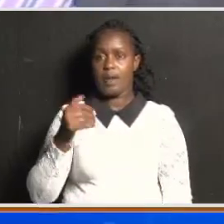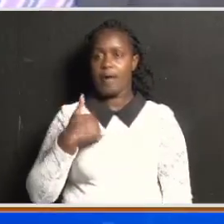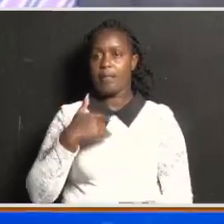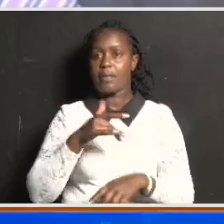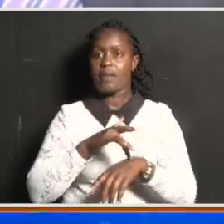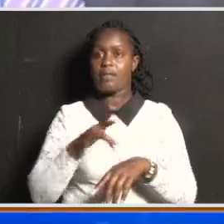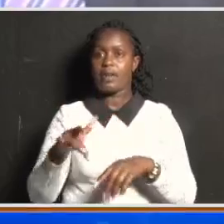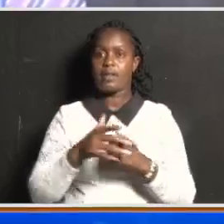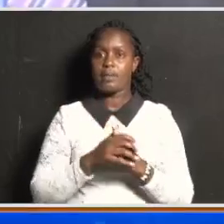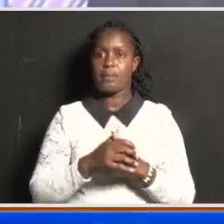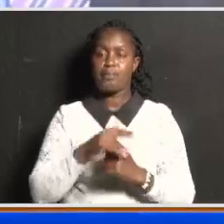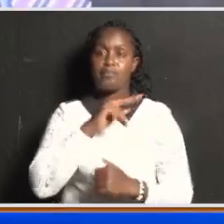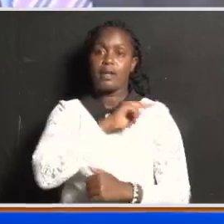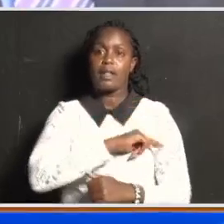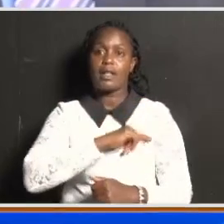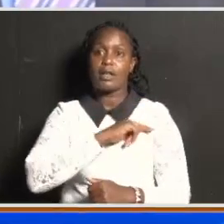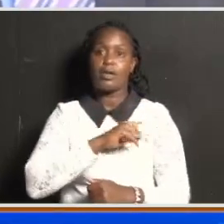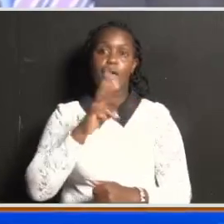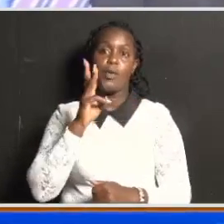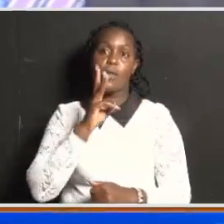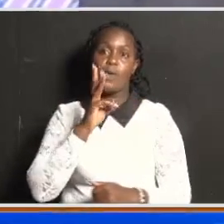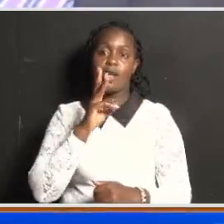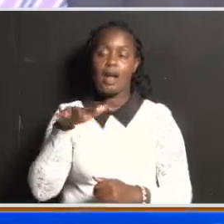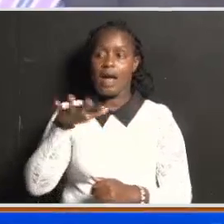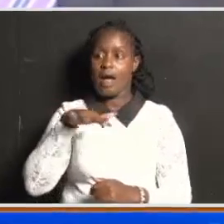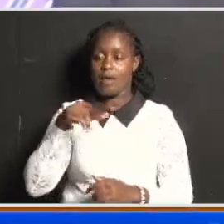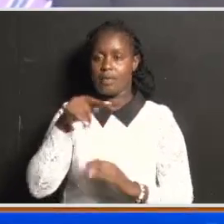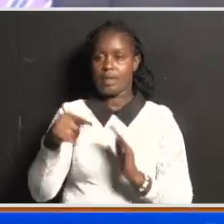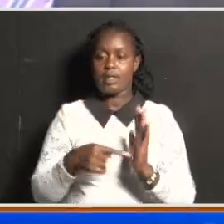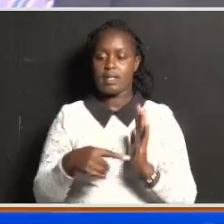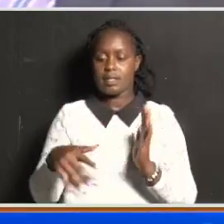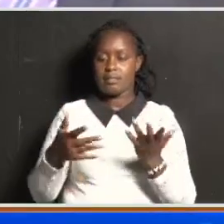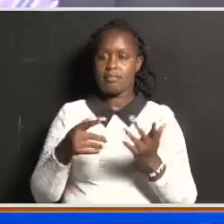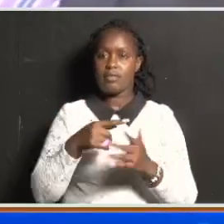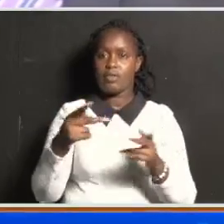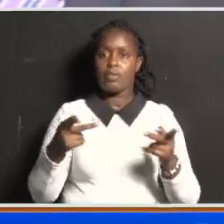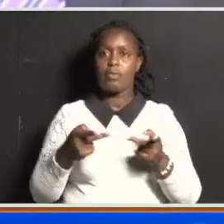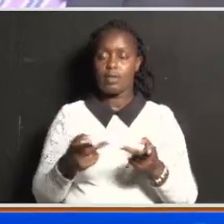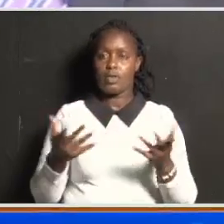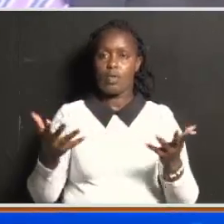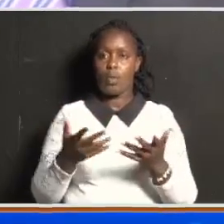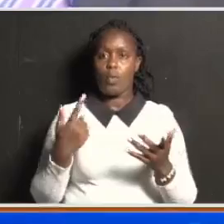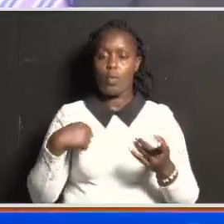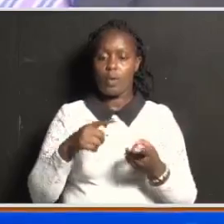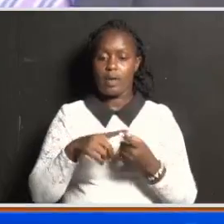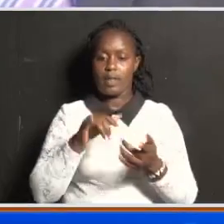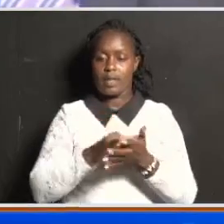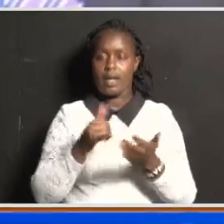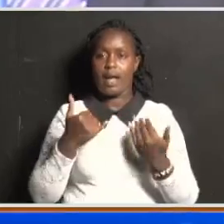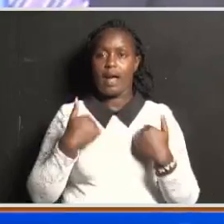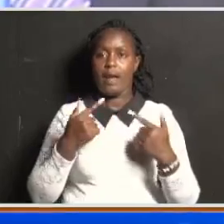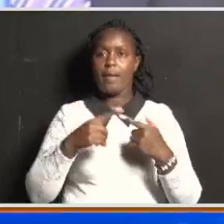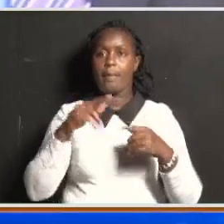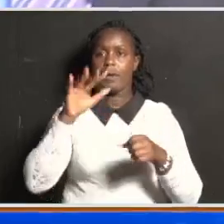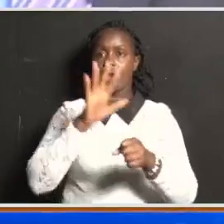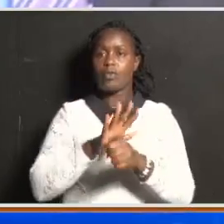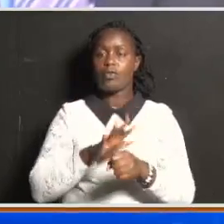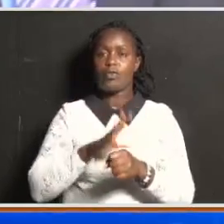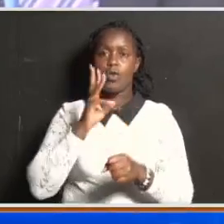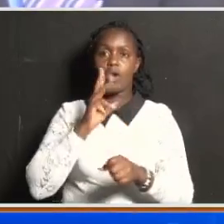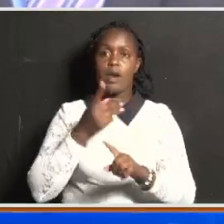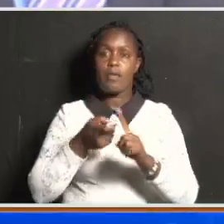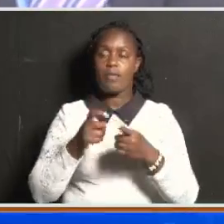the natural waterway around this area, the way that the lines that have been draining water from